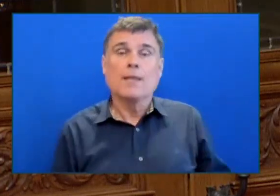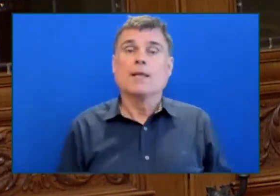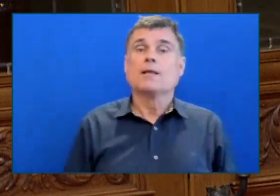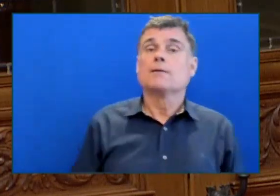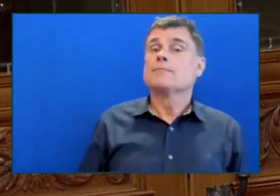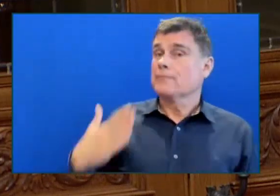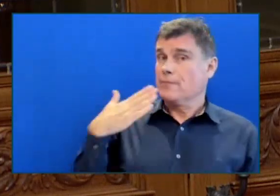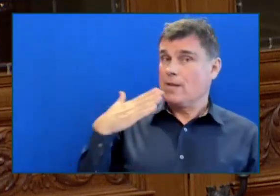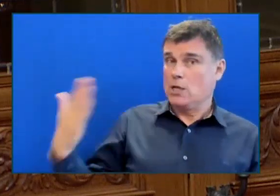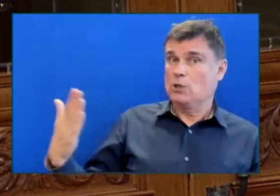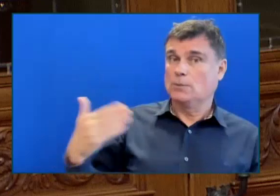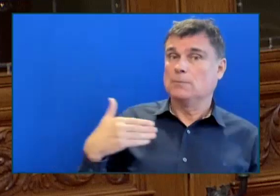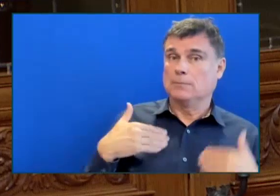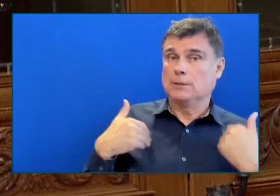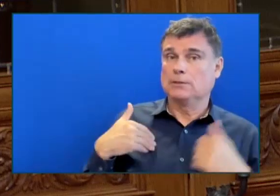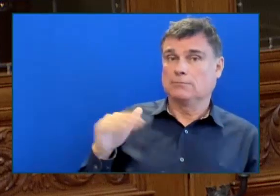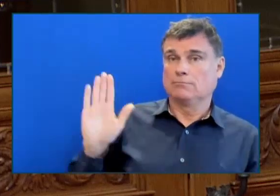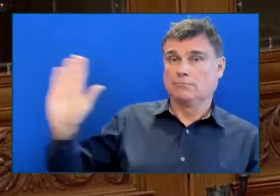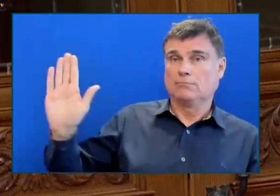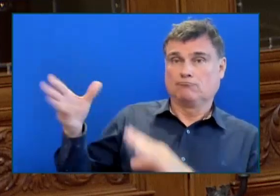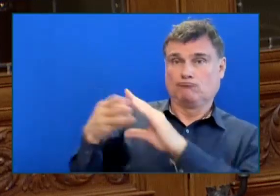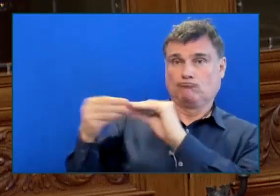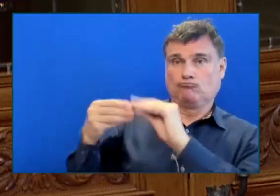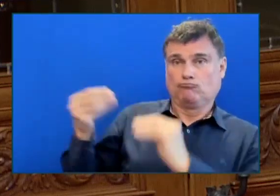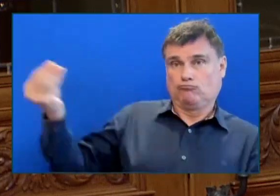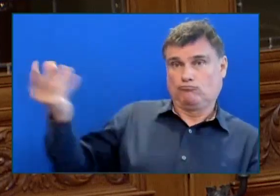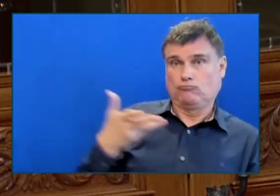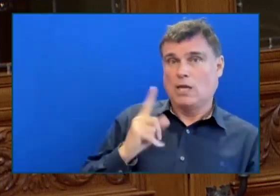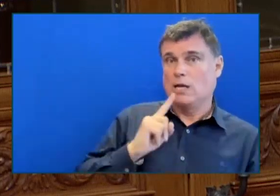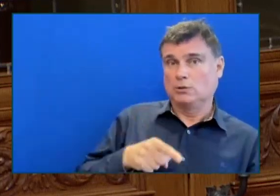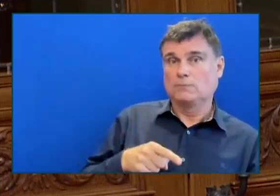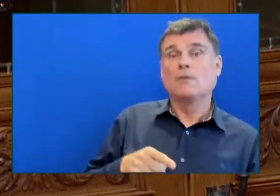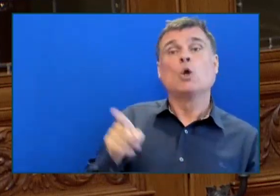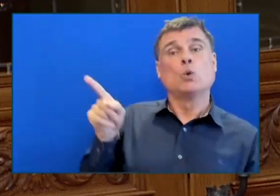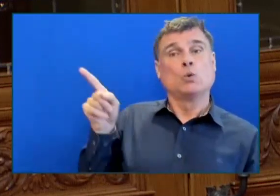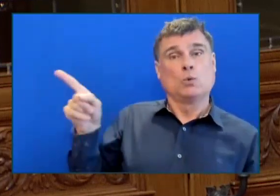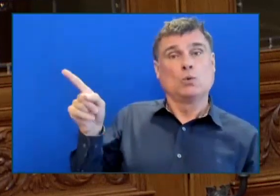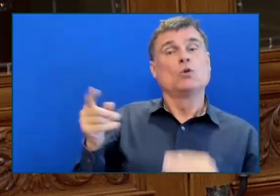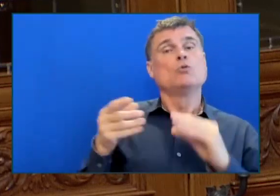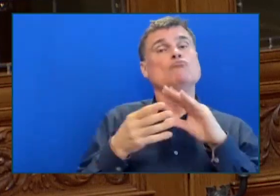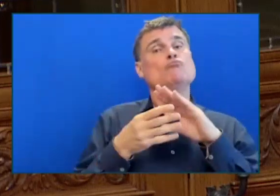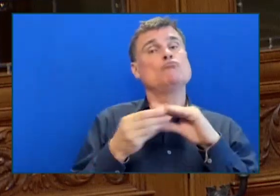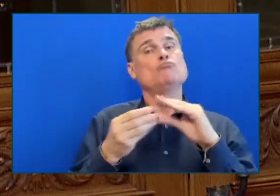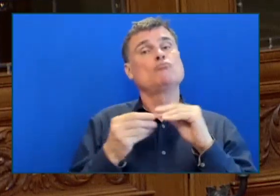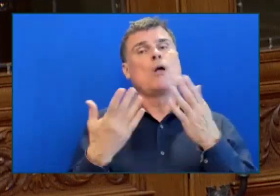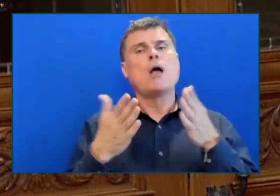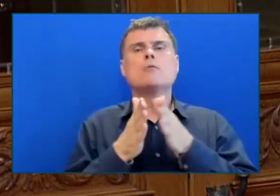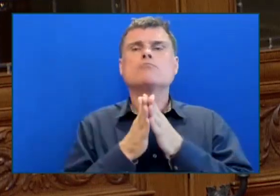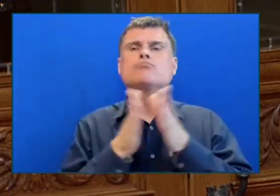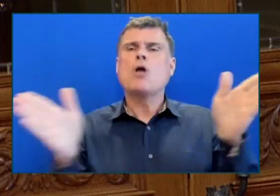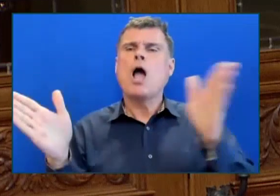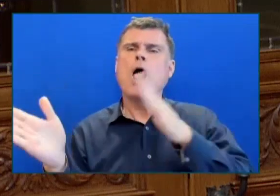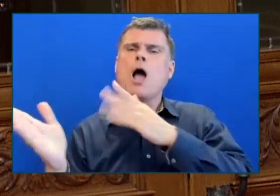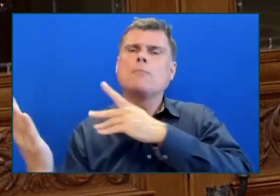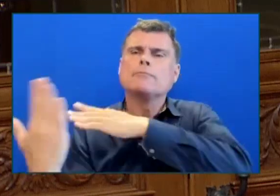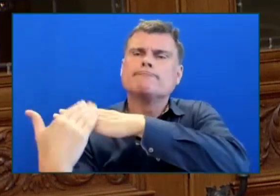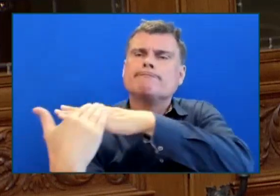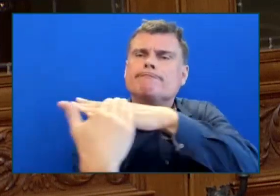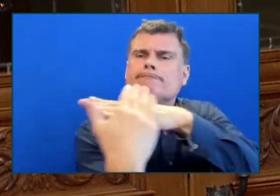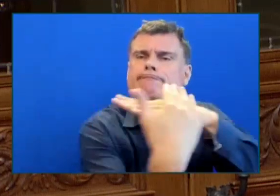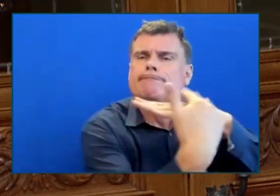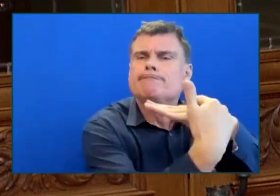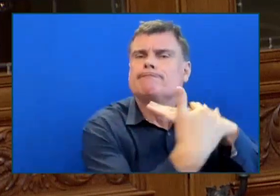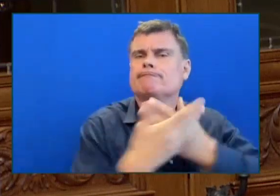talks about, this broad engagement, did not include the full scope of what's in this bill, what's in Bill 36. That